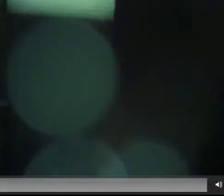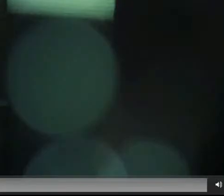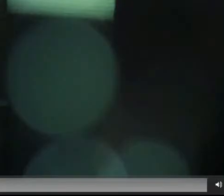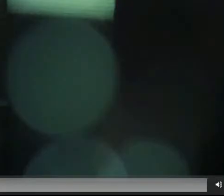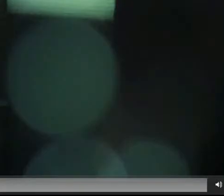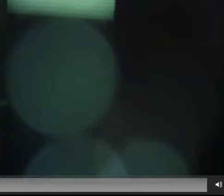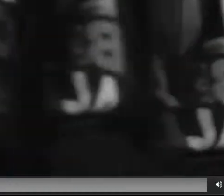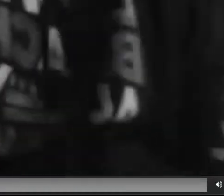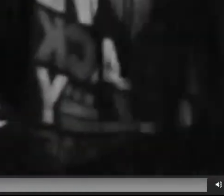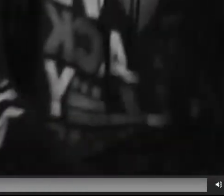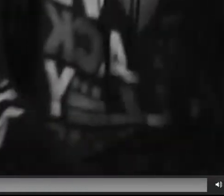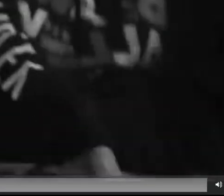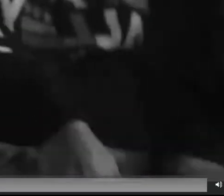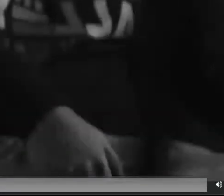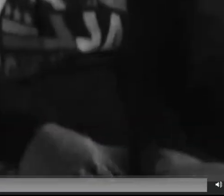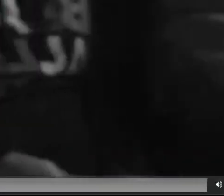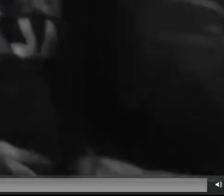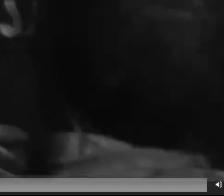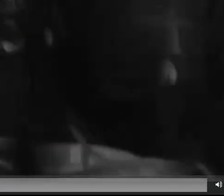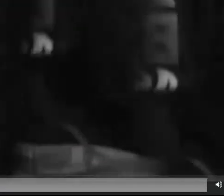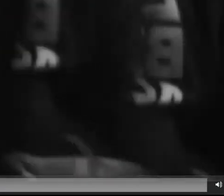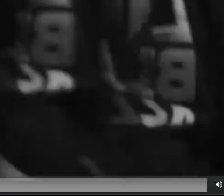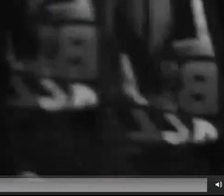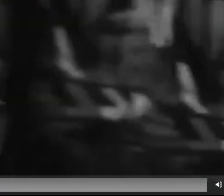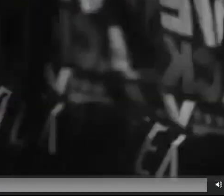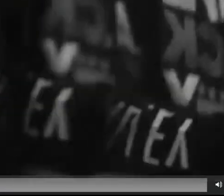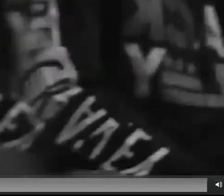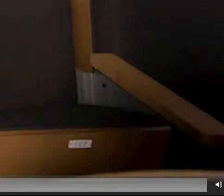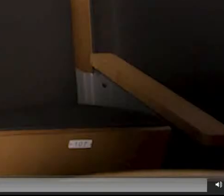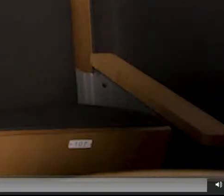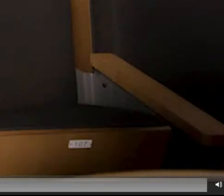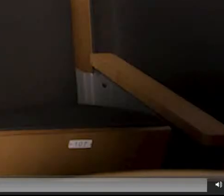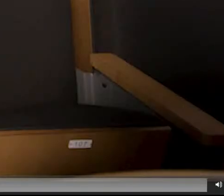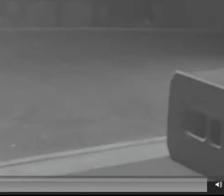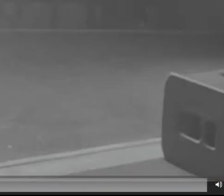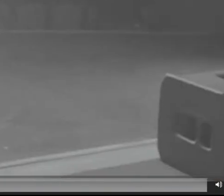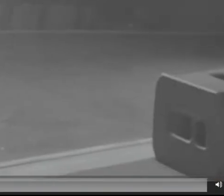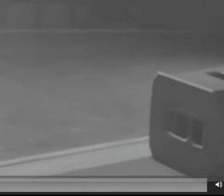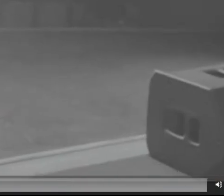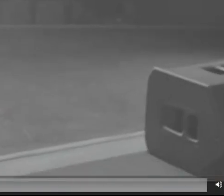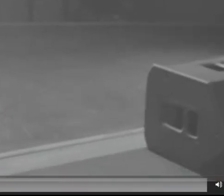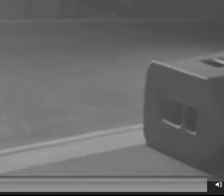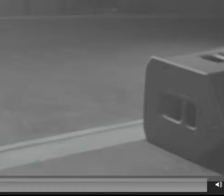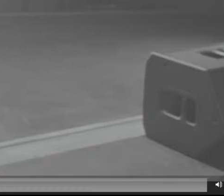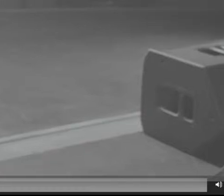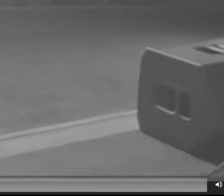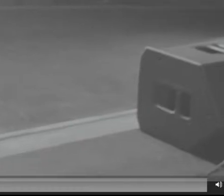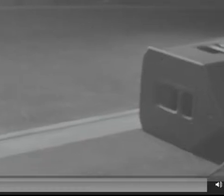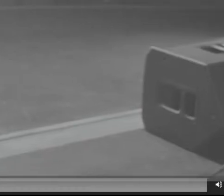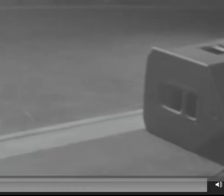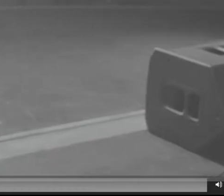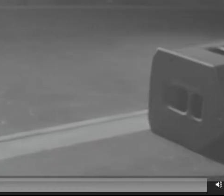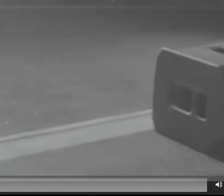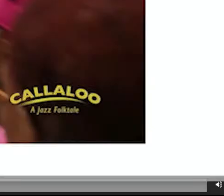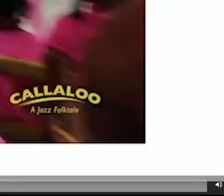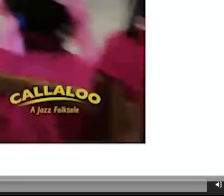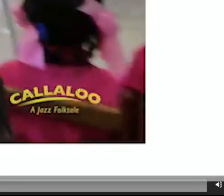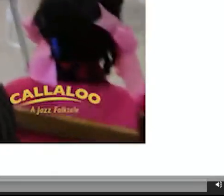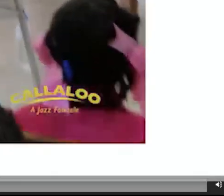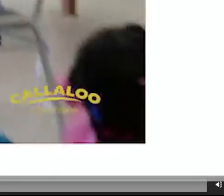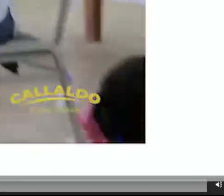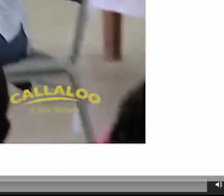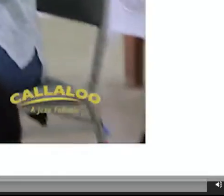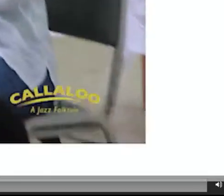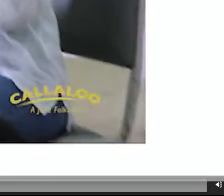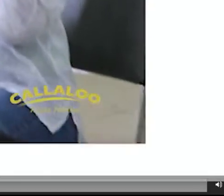as fulfilling as doing what you feel like you were put on this earth to do, though. That was the first time I saw those connections